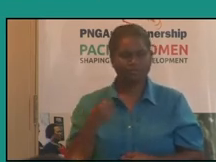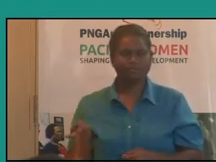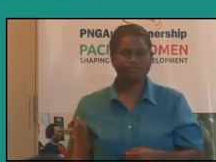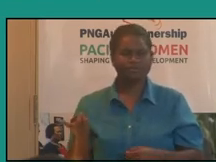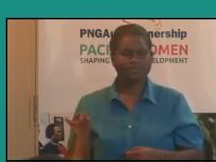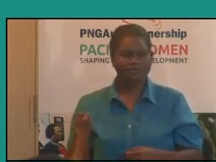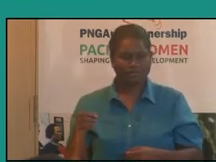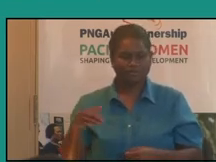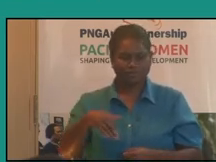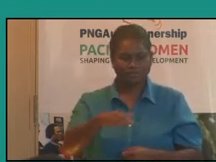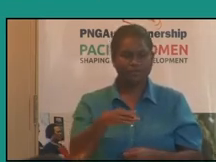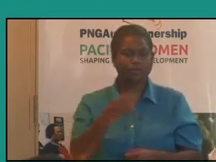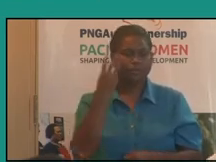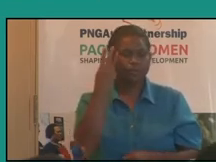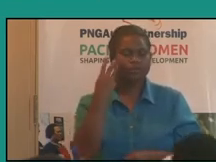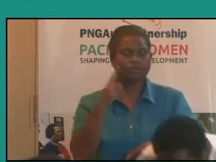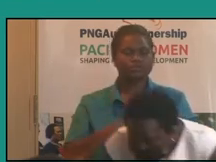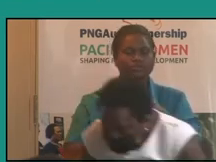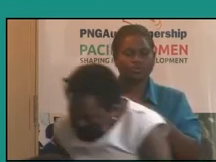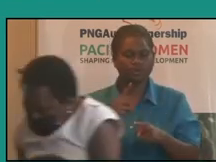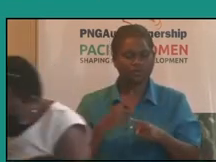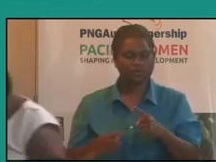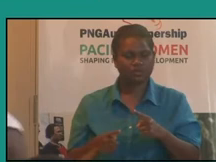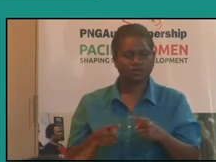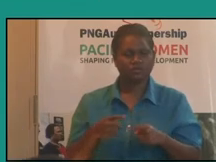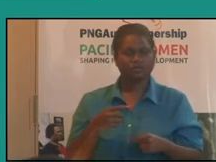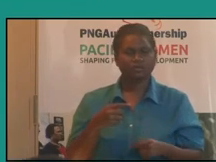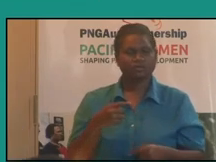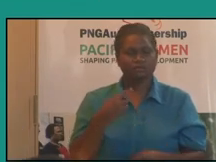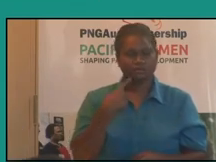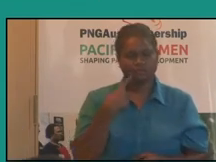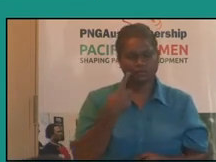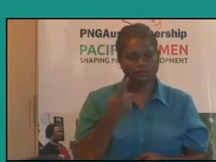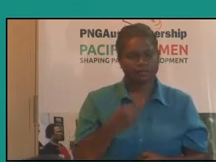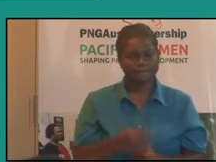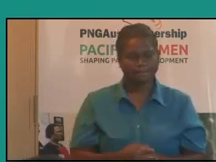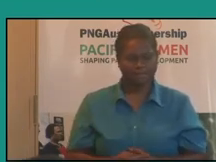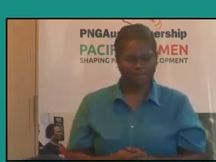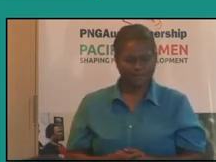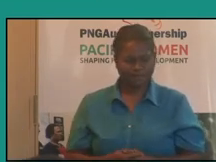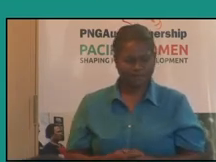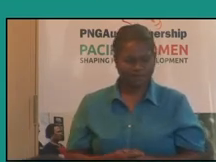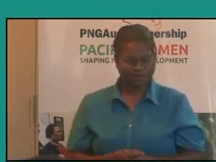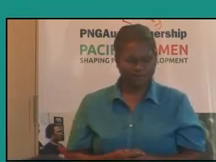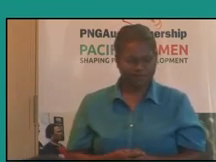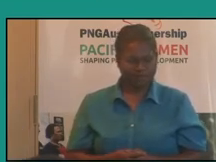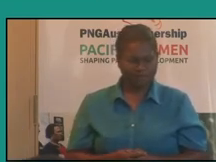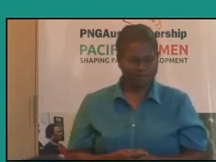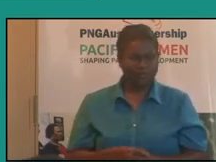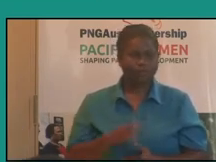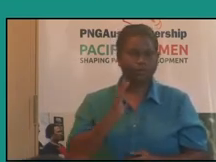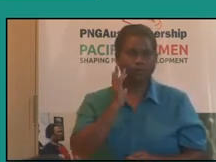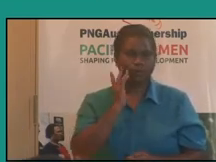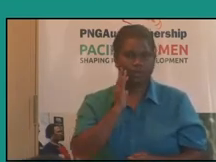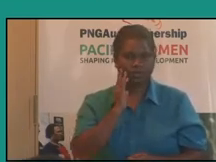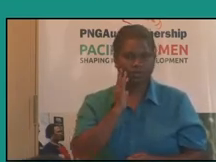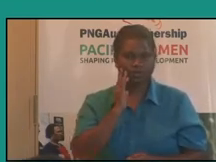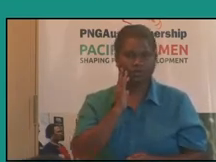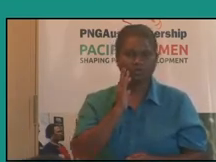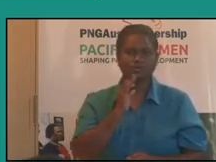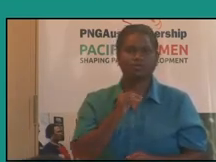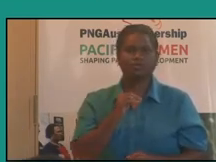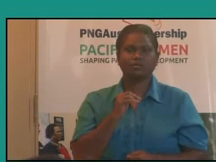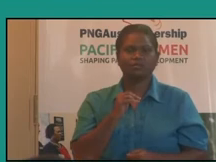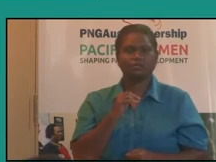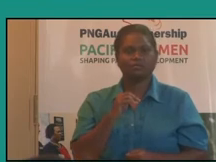saw how they developed their plan and their campaign strategy and their messaging. When it comes down to the level where they go and